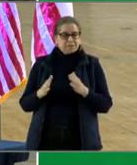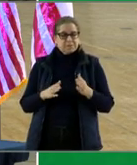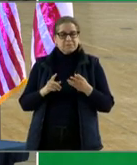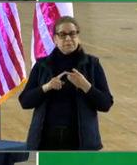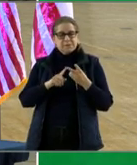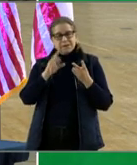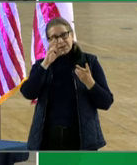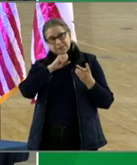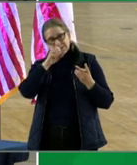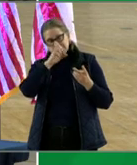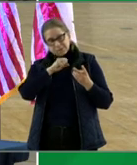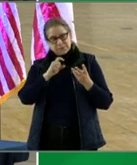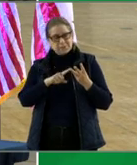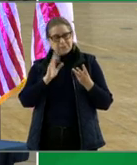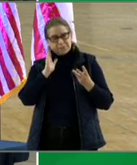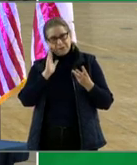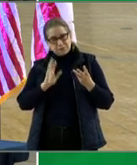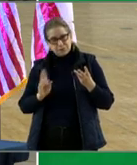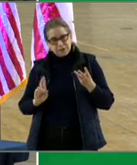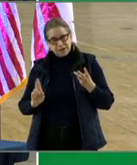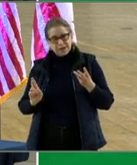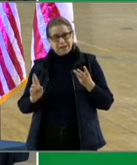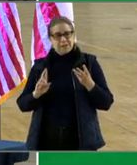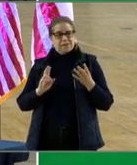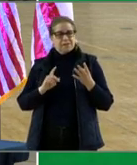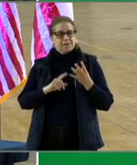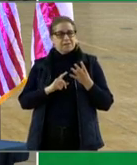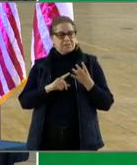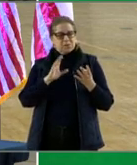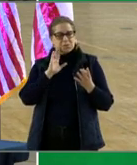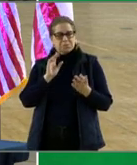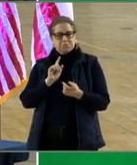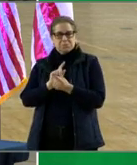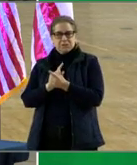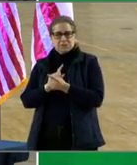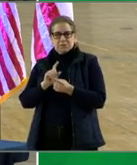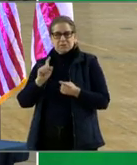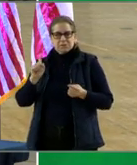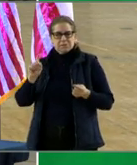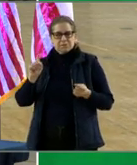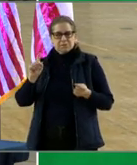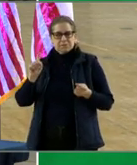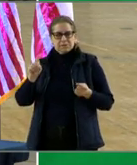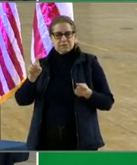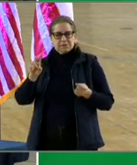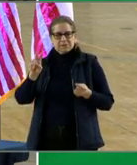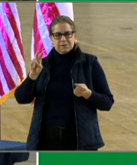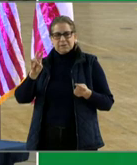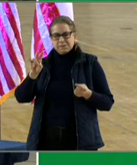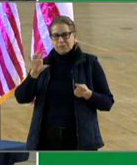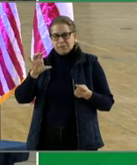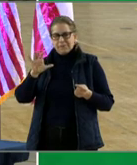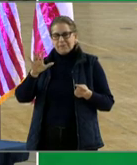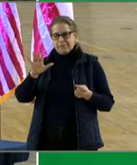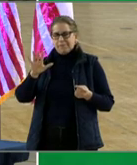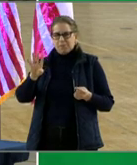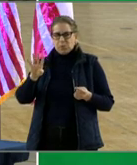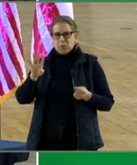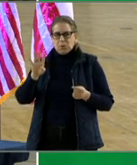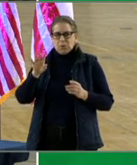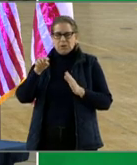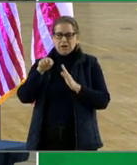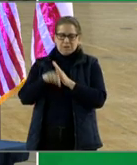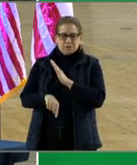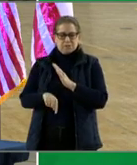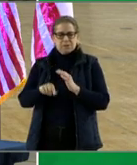online, we will still meet that 754 acute care beds that would be needed for April 16th. If that was